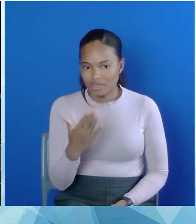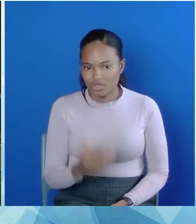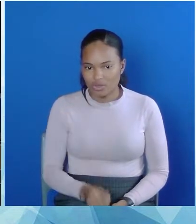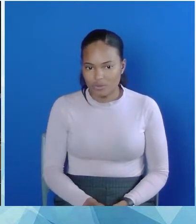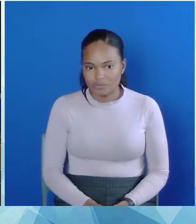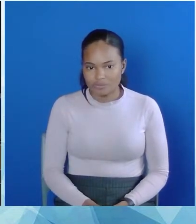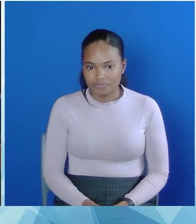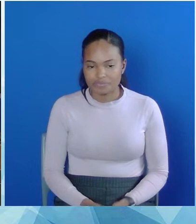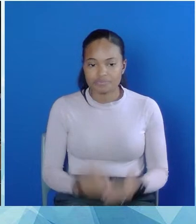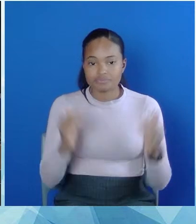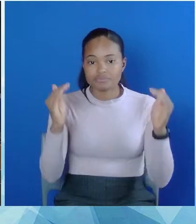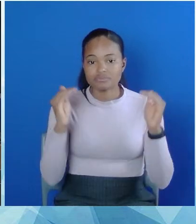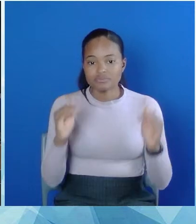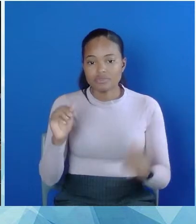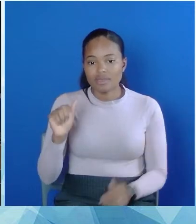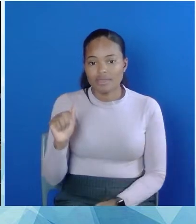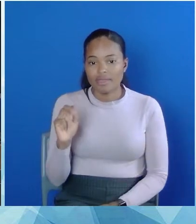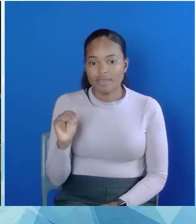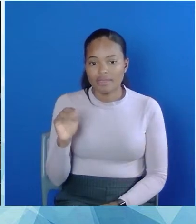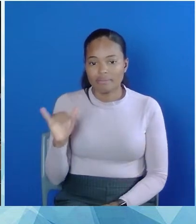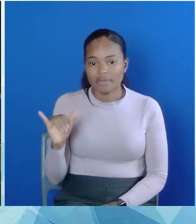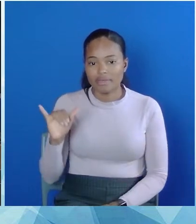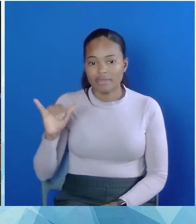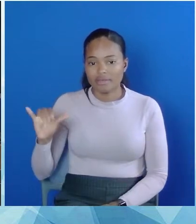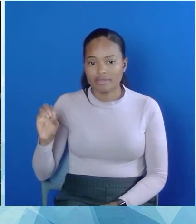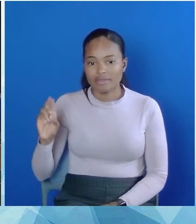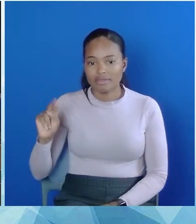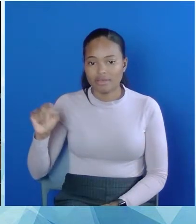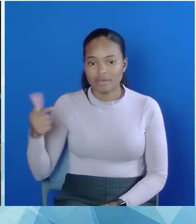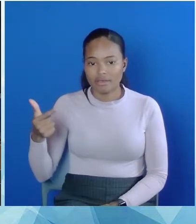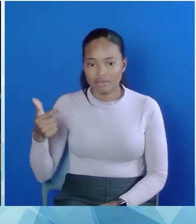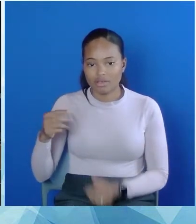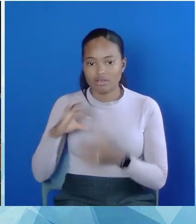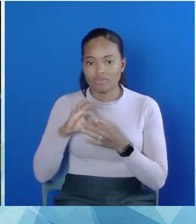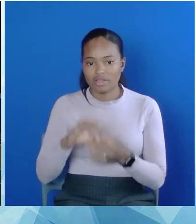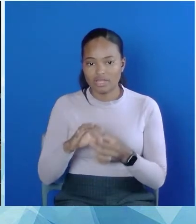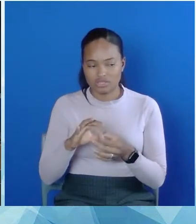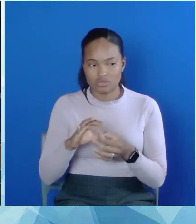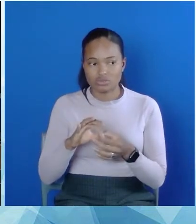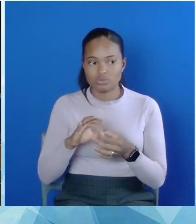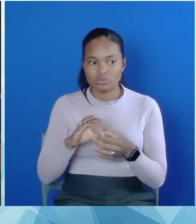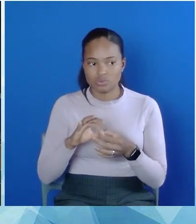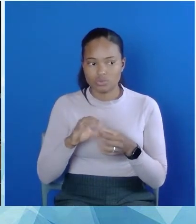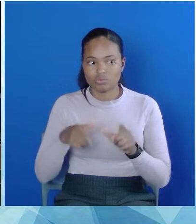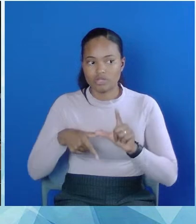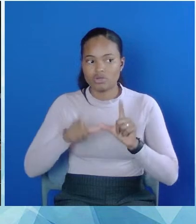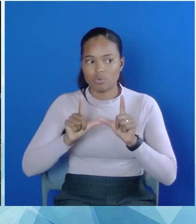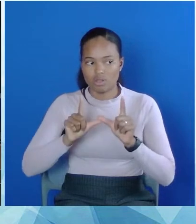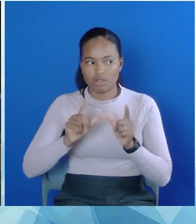Next is Amy Young, related to non-renewal of contracts.